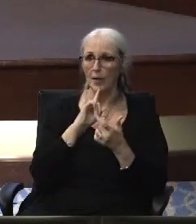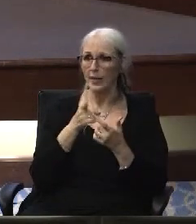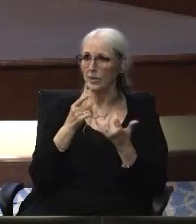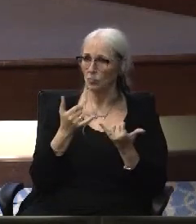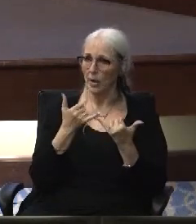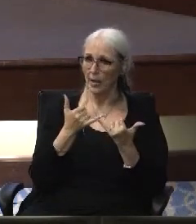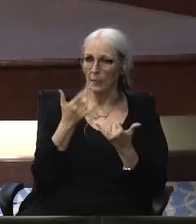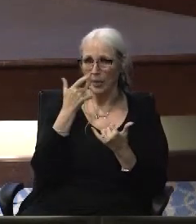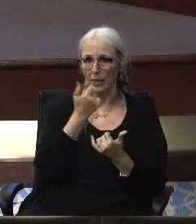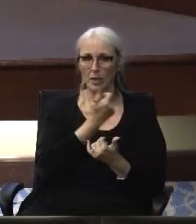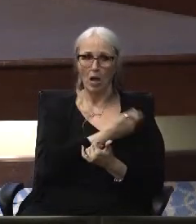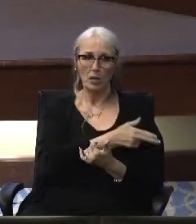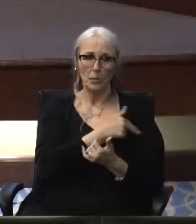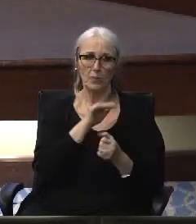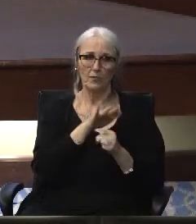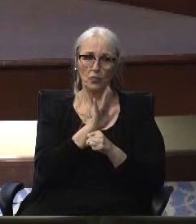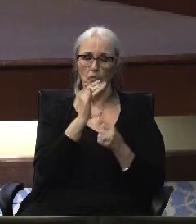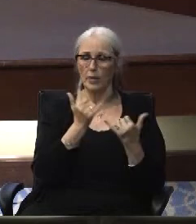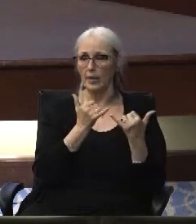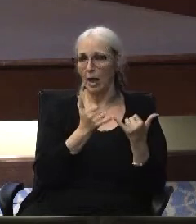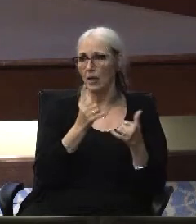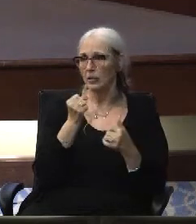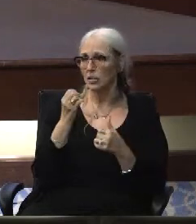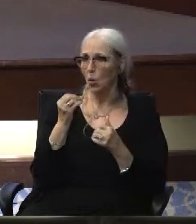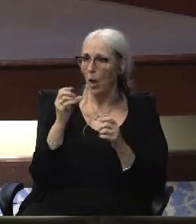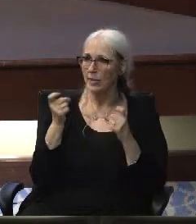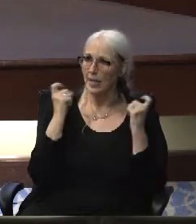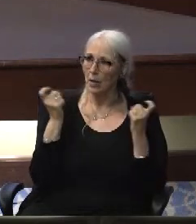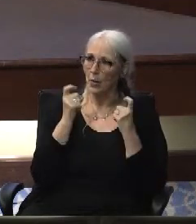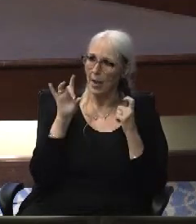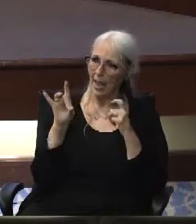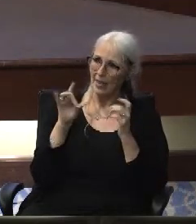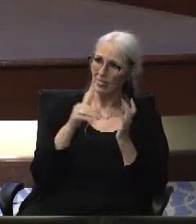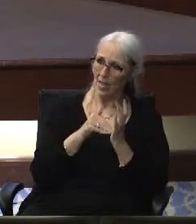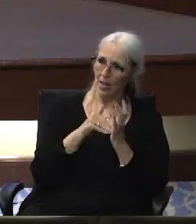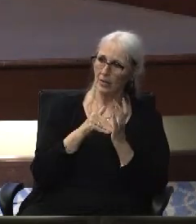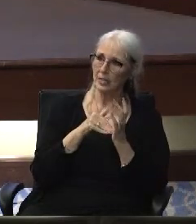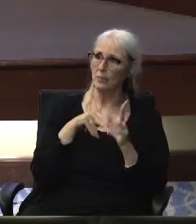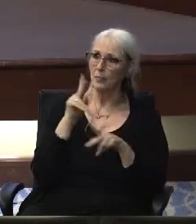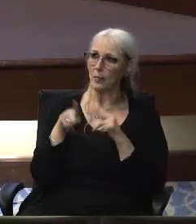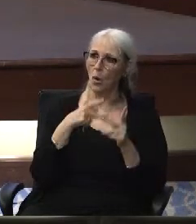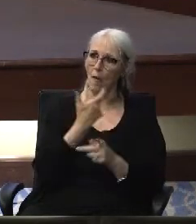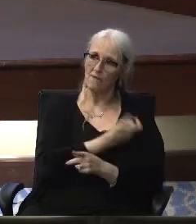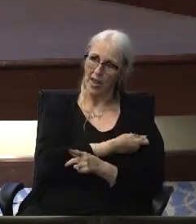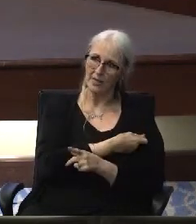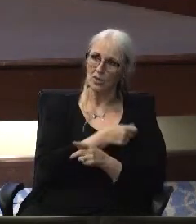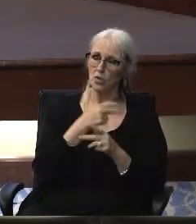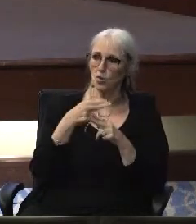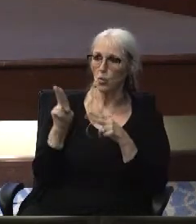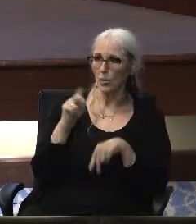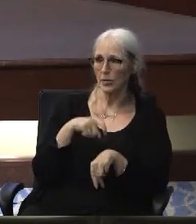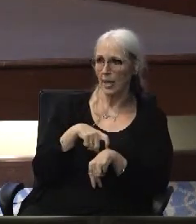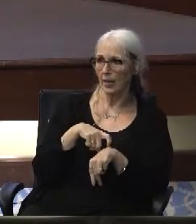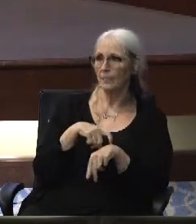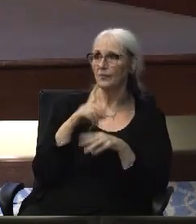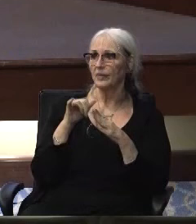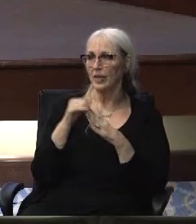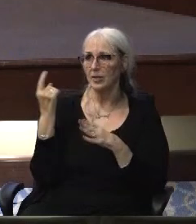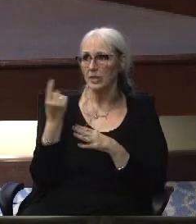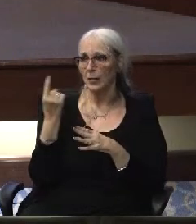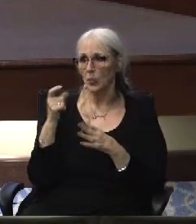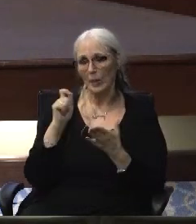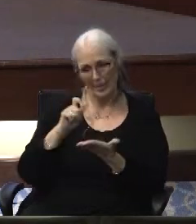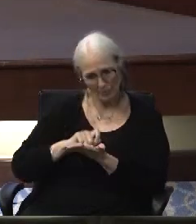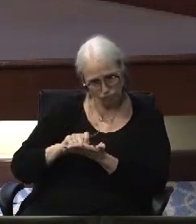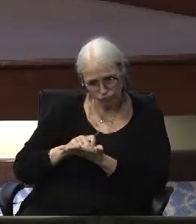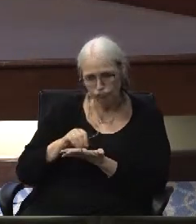hospital capacity. So I celebrate the 8,000 individuals who have been vaccinated in a short period of time. That's something that we need to mark